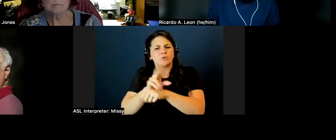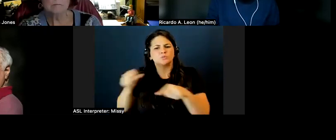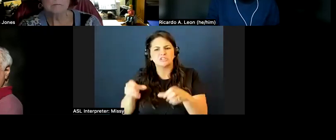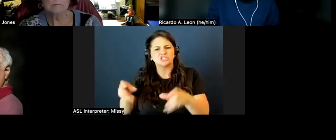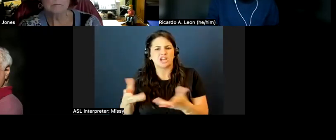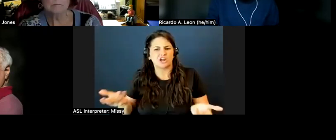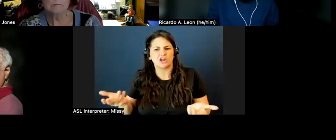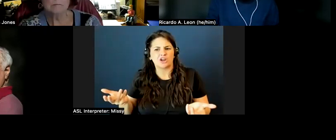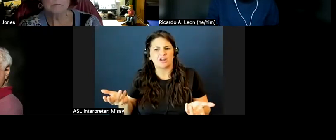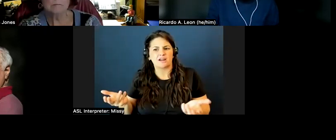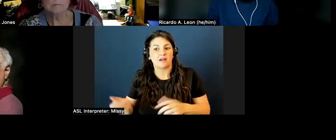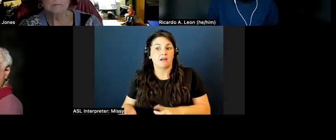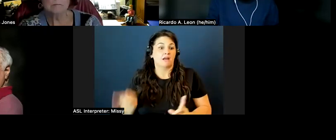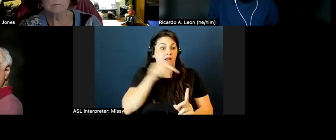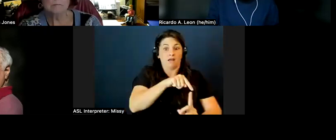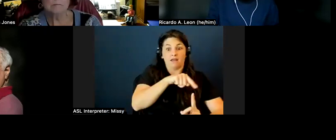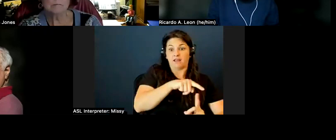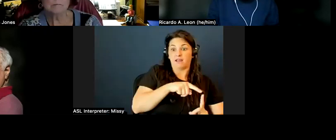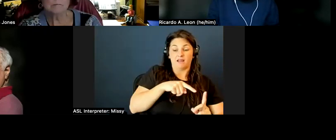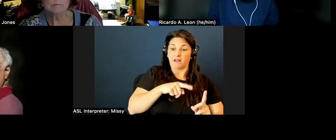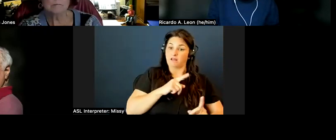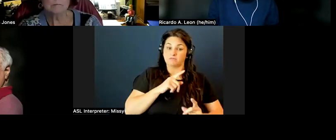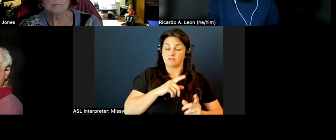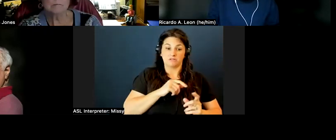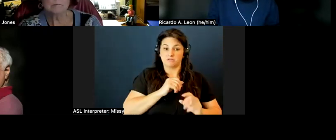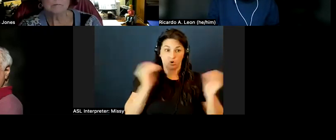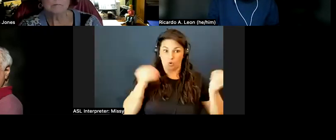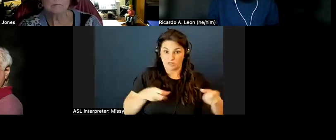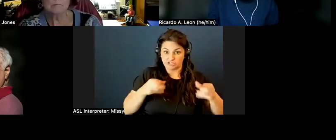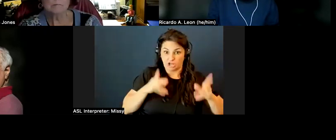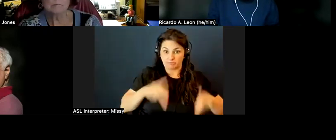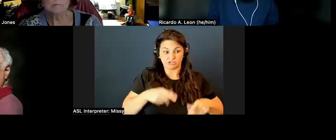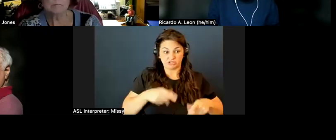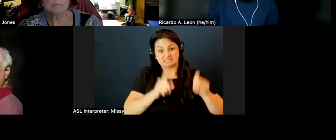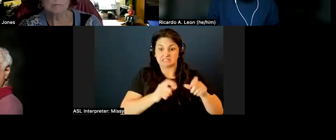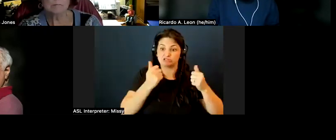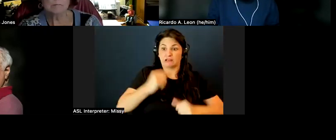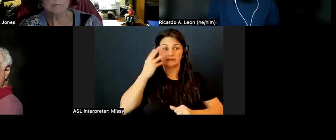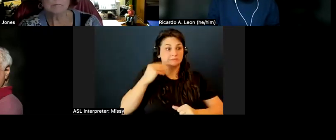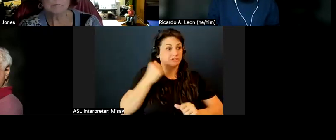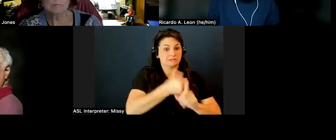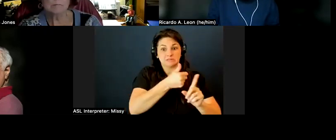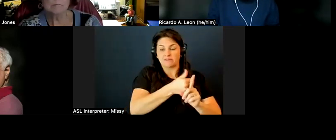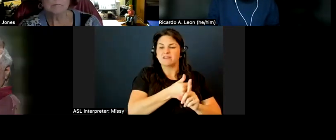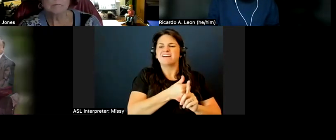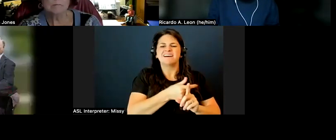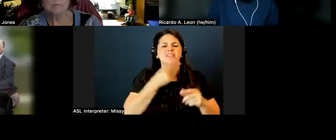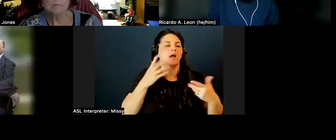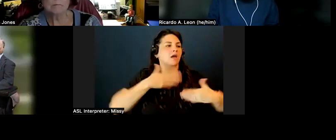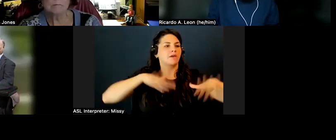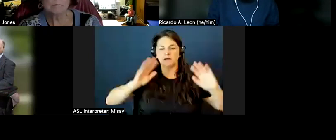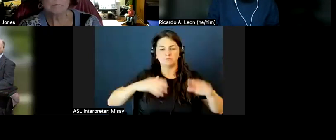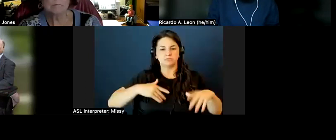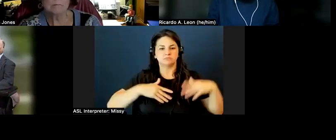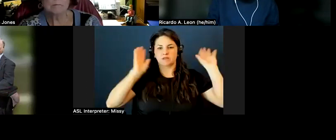up. Or I think everybody now who uses a wheelchair must be a superhuman. And those are not what we